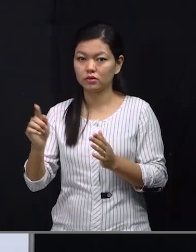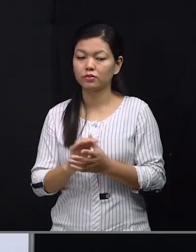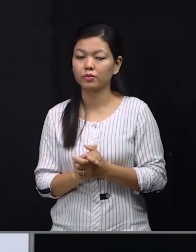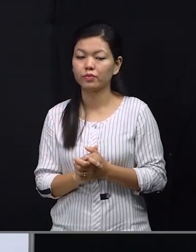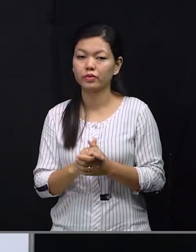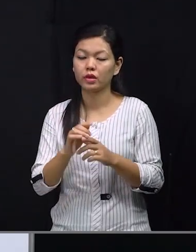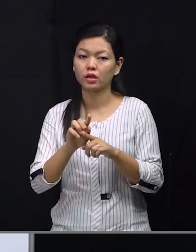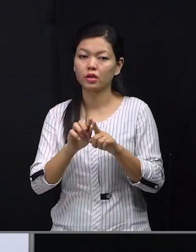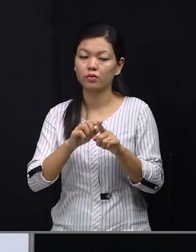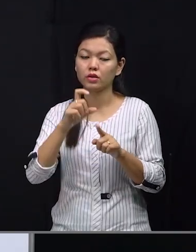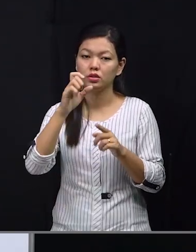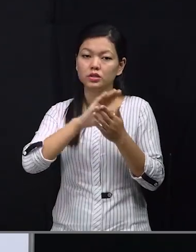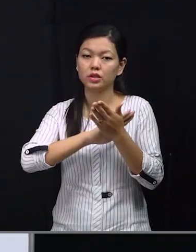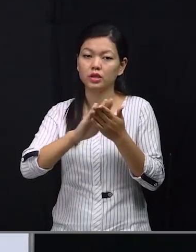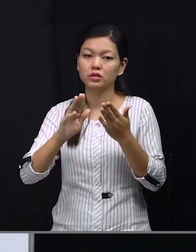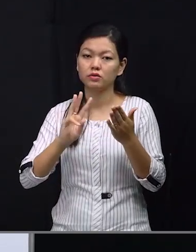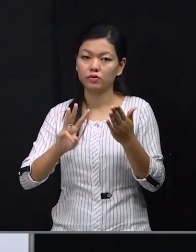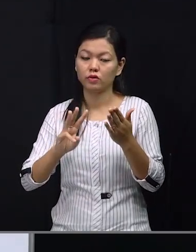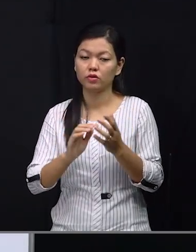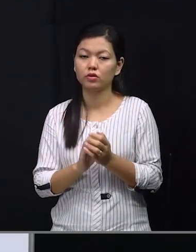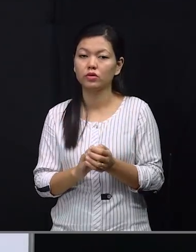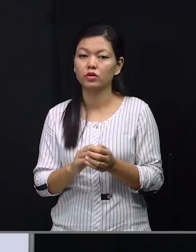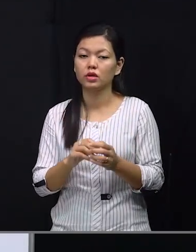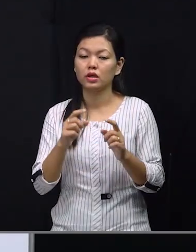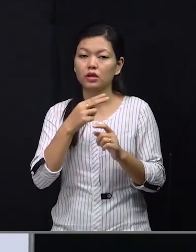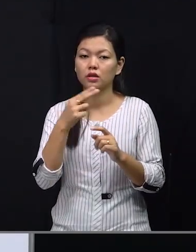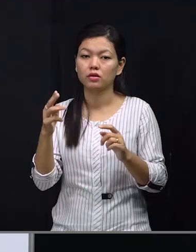CH4, this is methane.